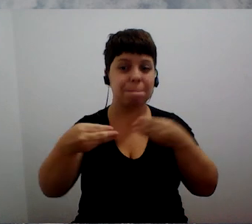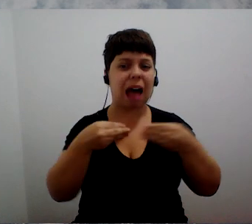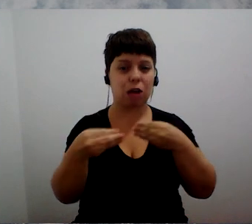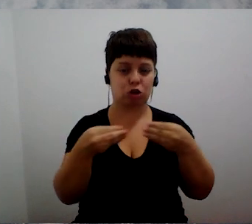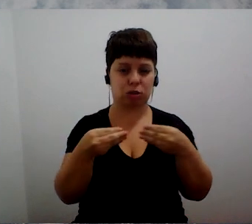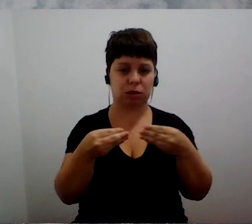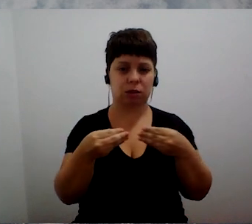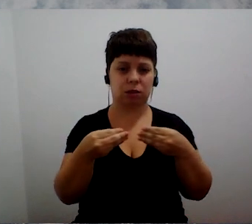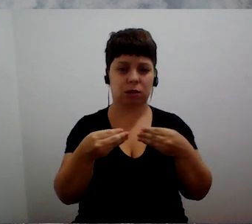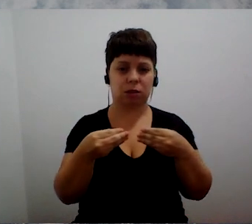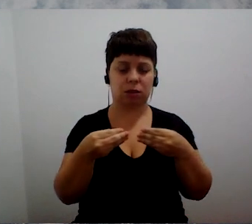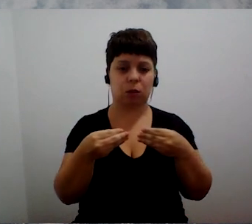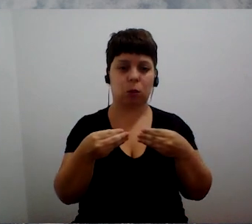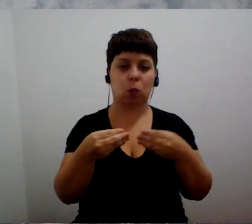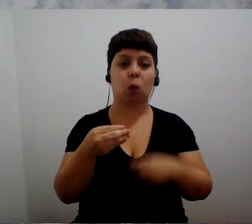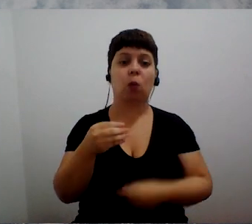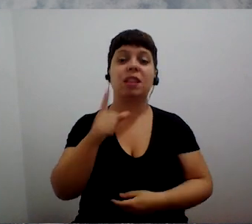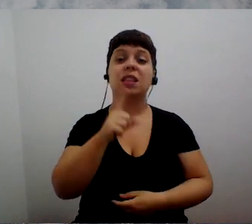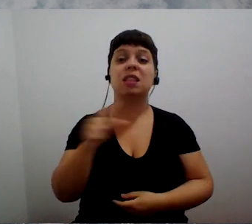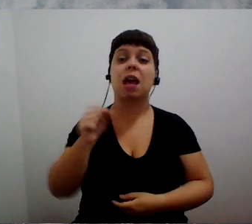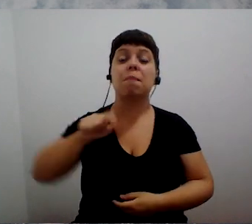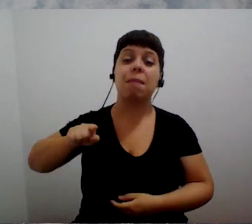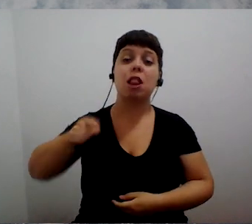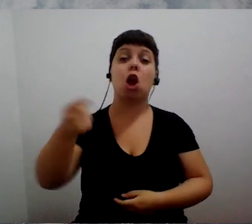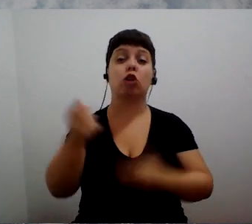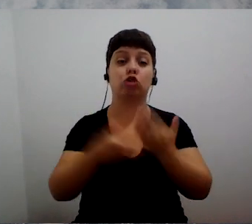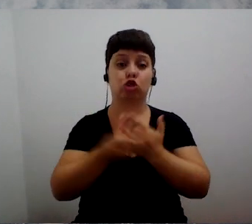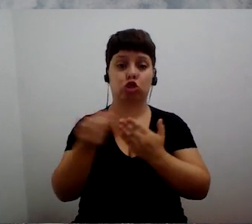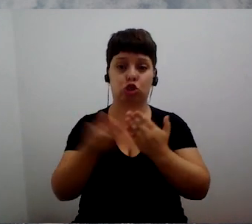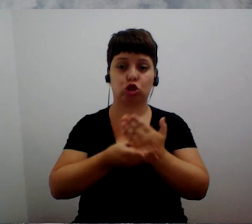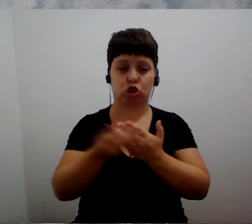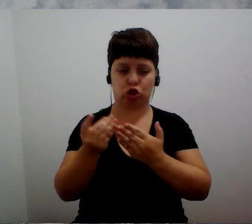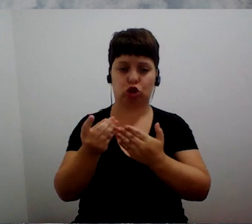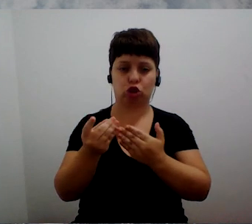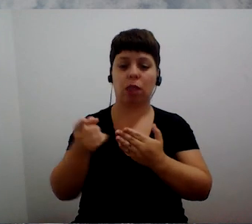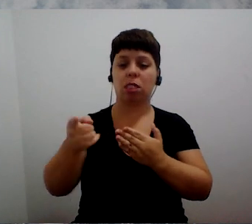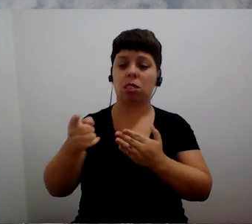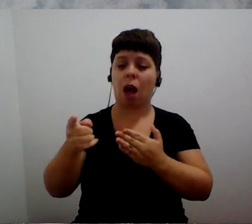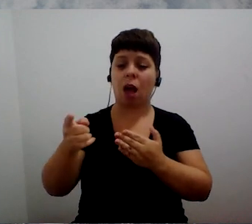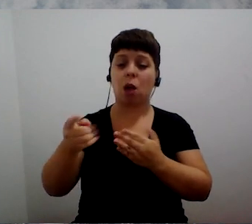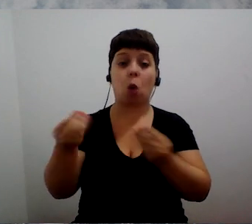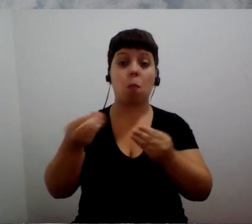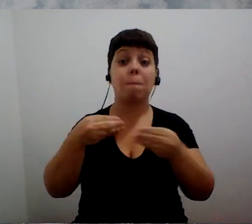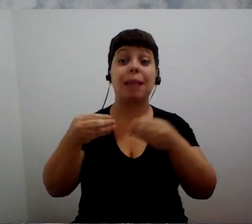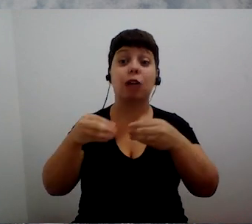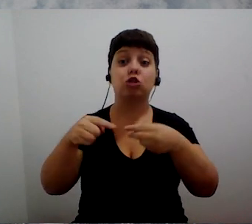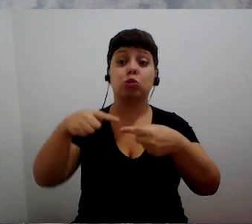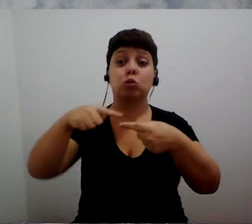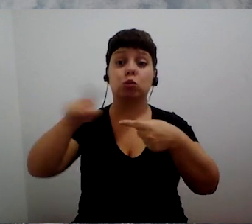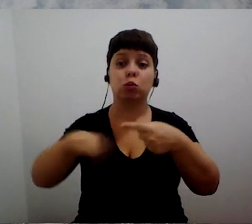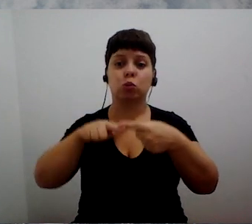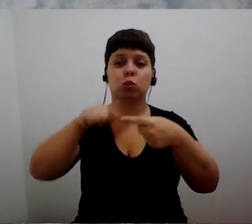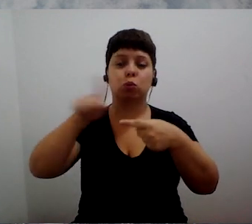example that Swedish Plastic Recycling is now investing $100 million in the largest and most